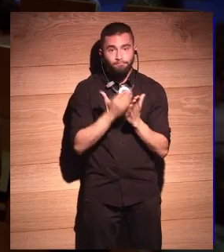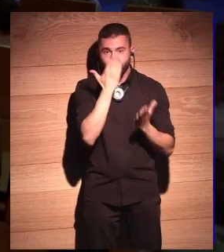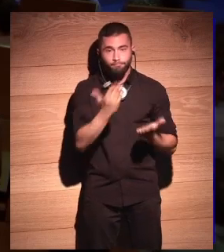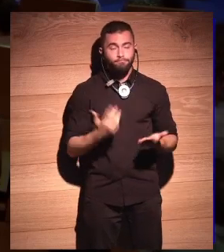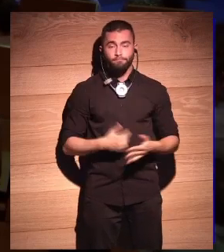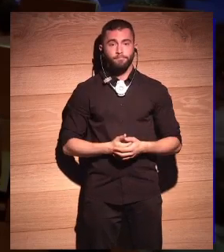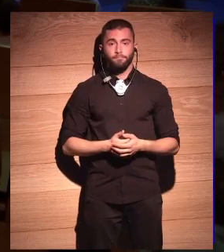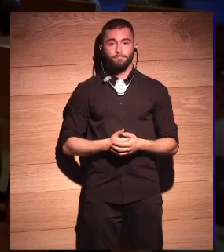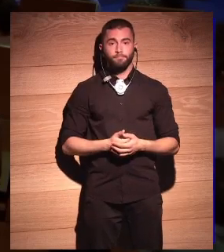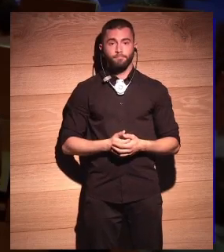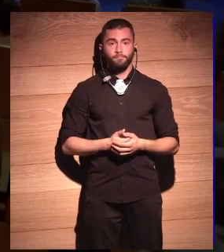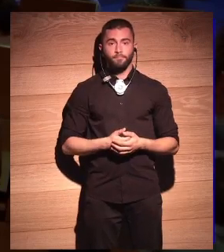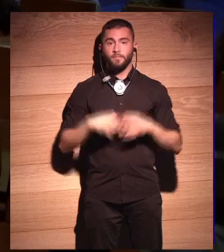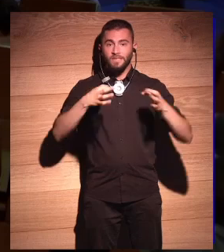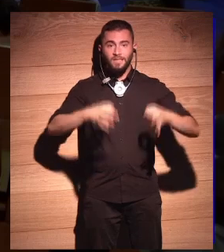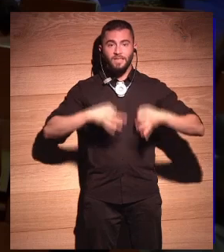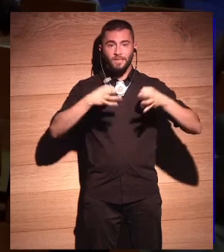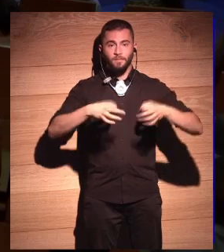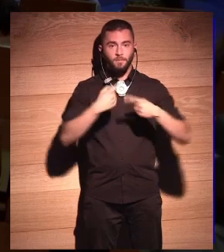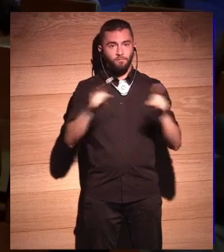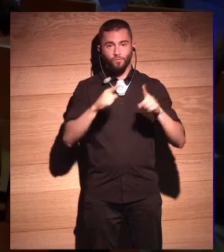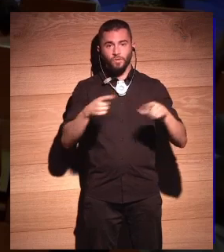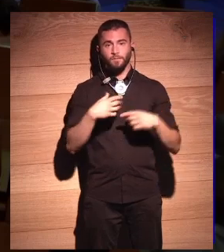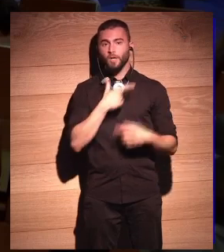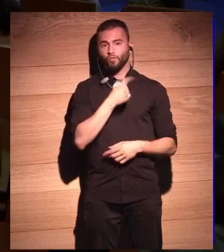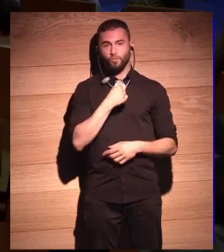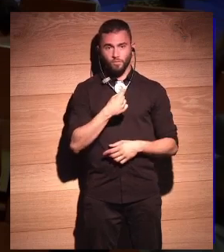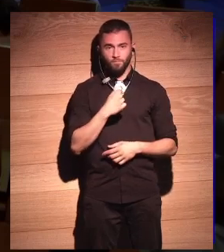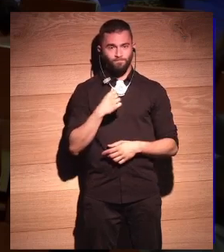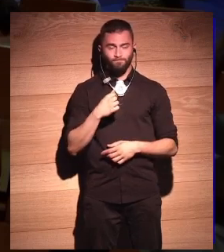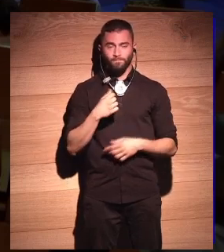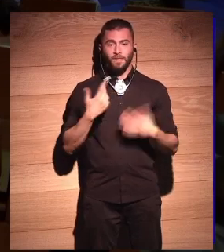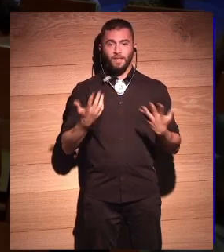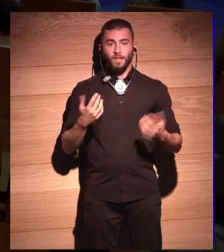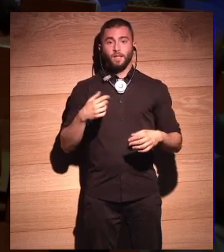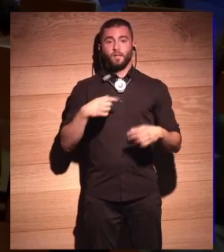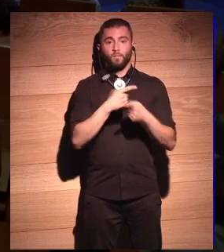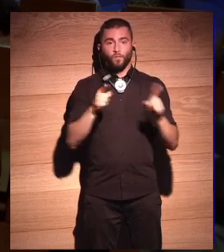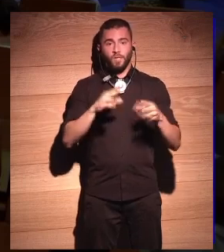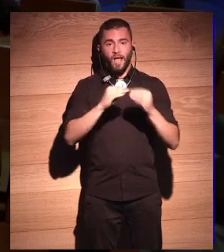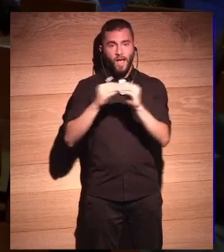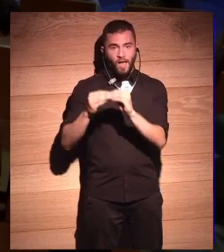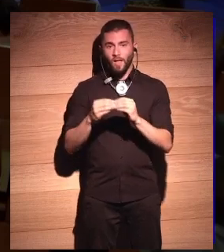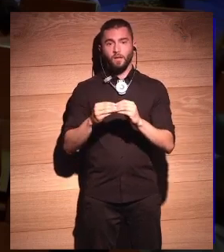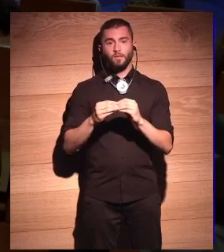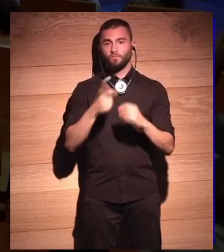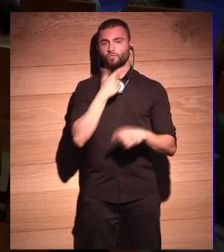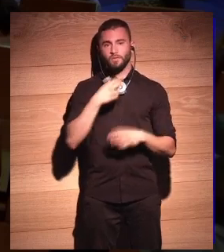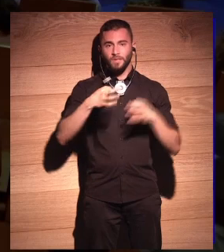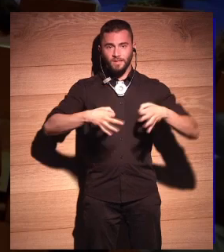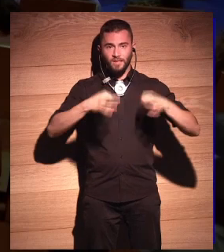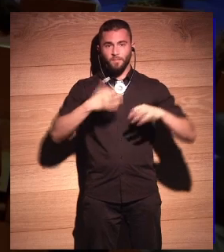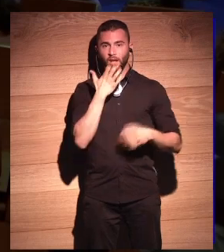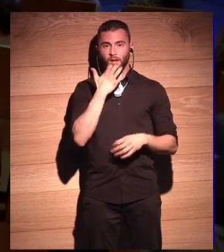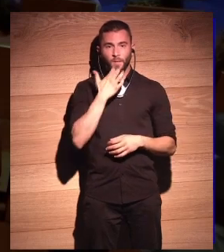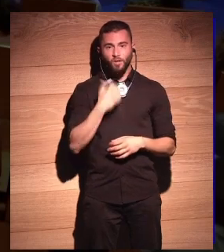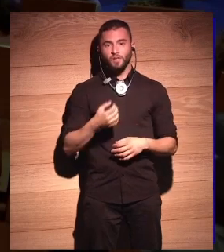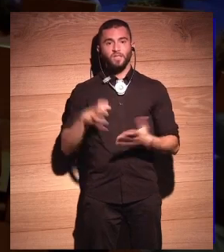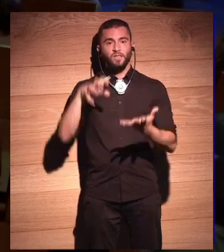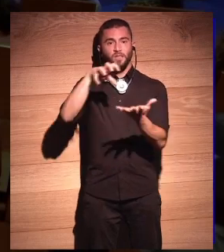I was always in love with music and I always made music, but I thought if I go to a conservatory it will become, I don't know, I didn't want it to become like